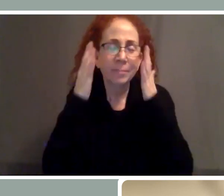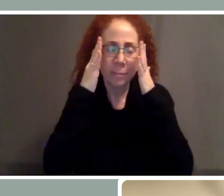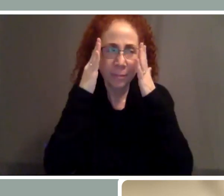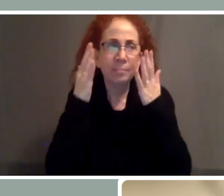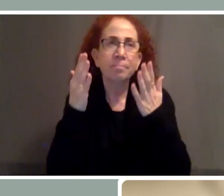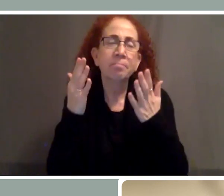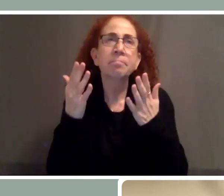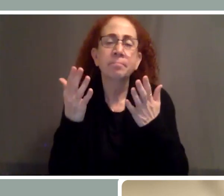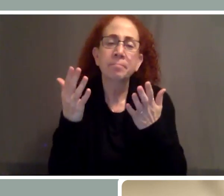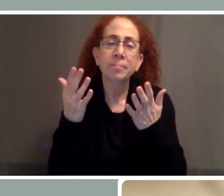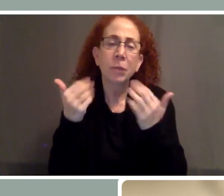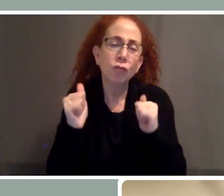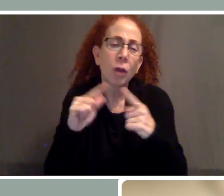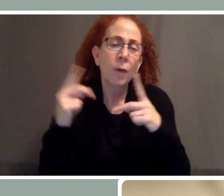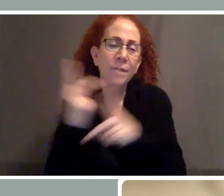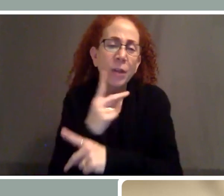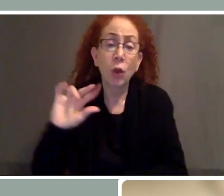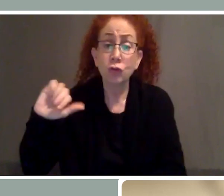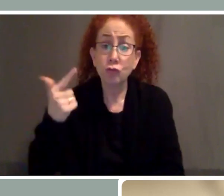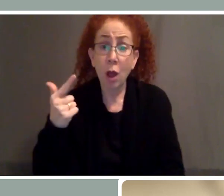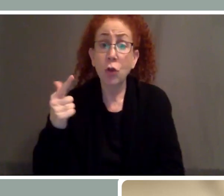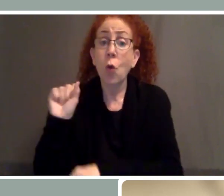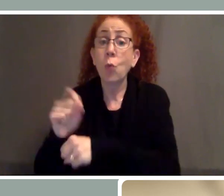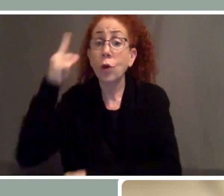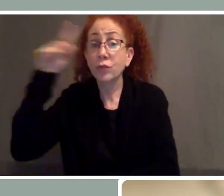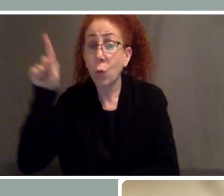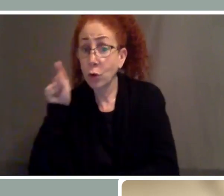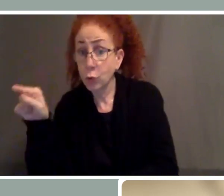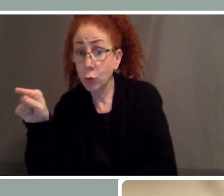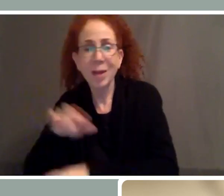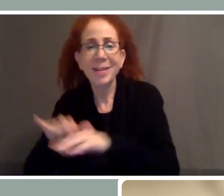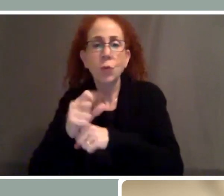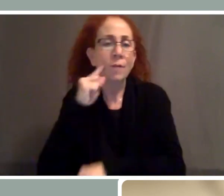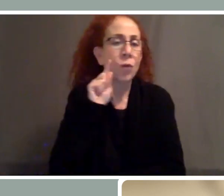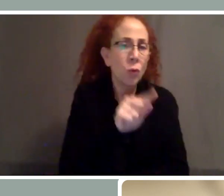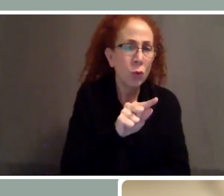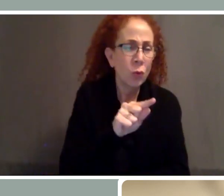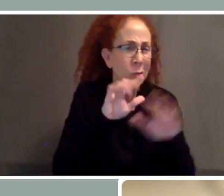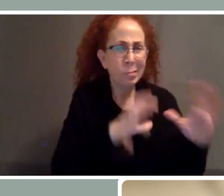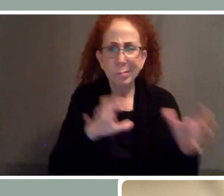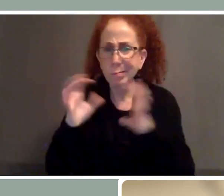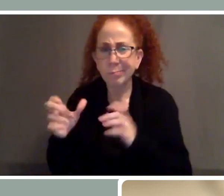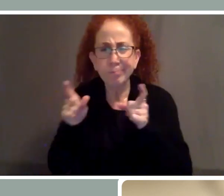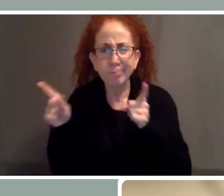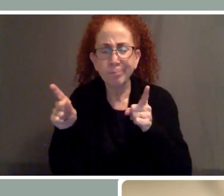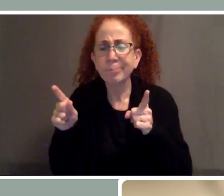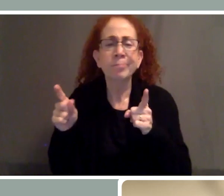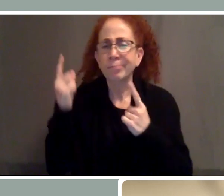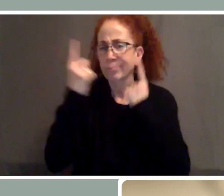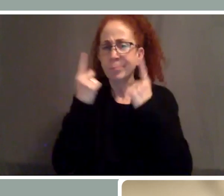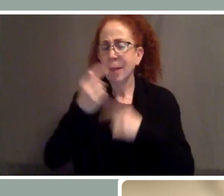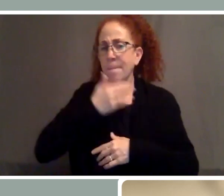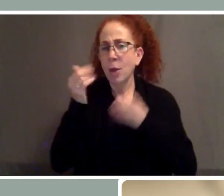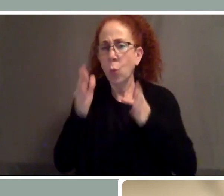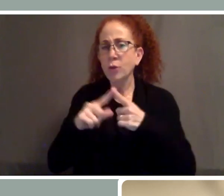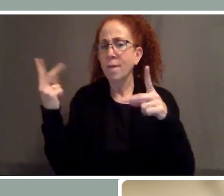out who does the drug work for and who does it not work for. Are there better ways for us to